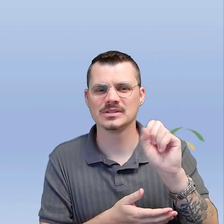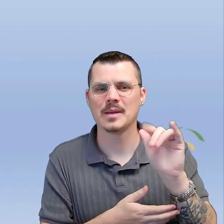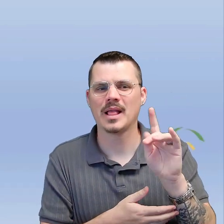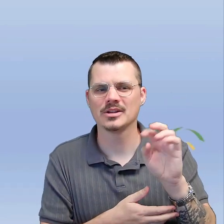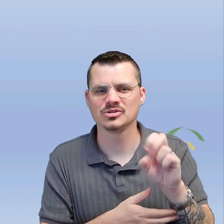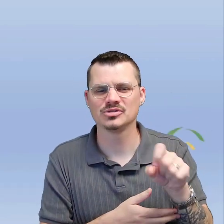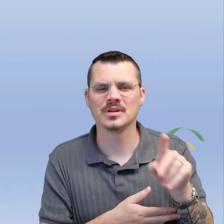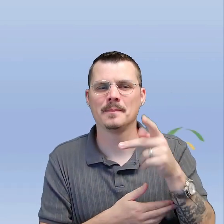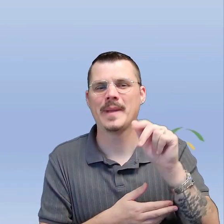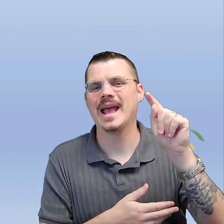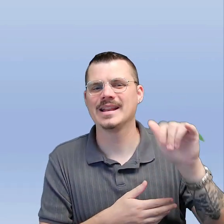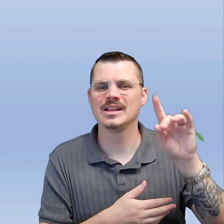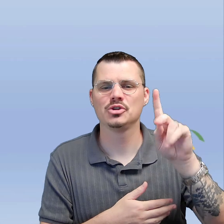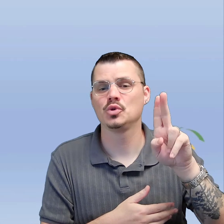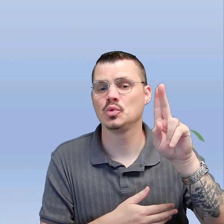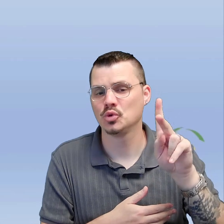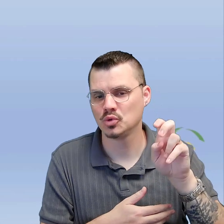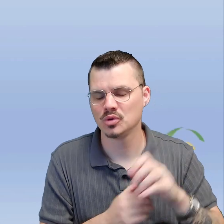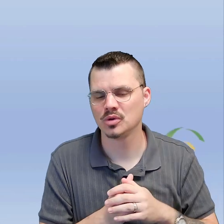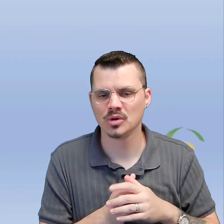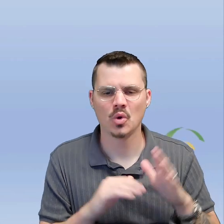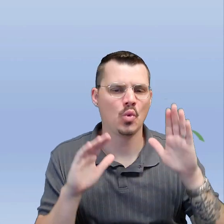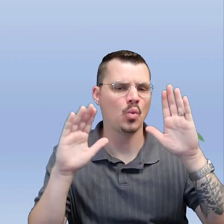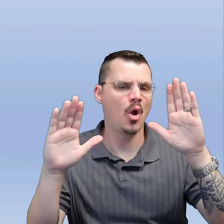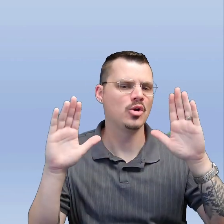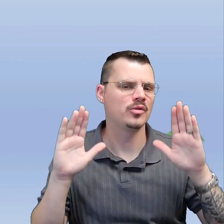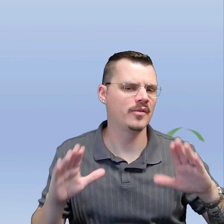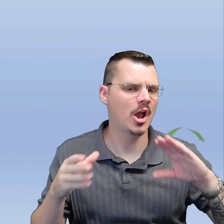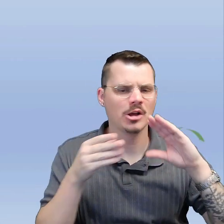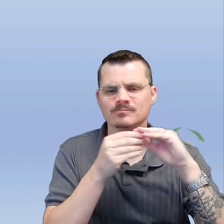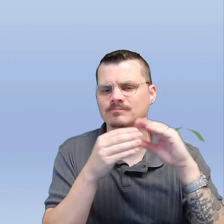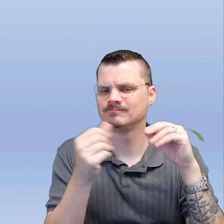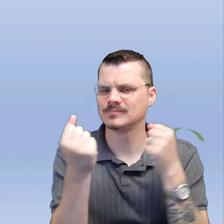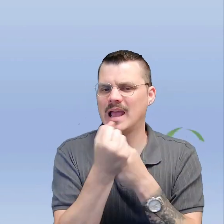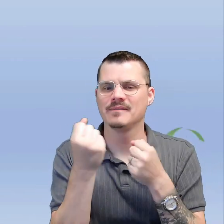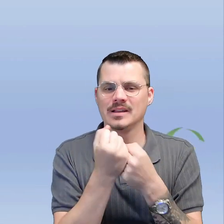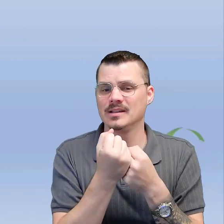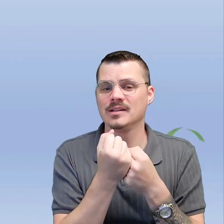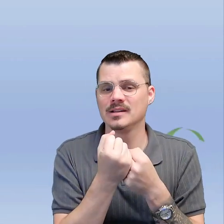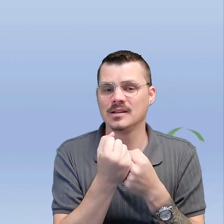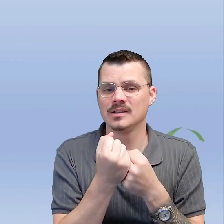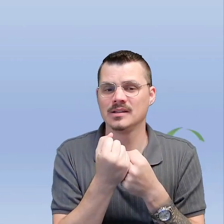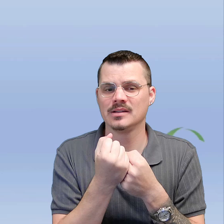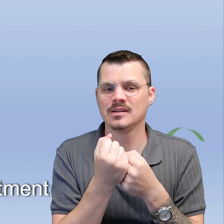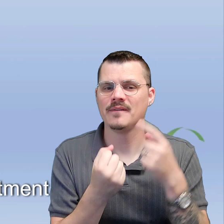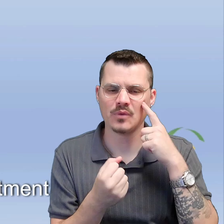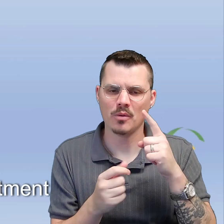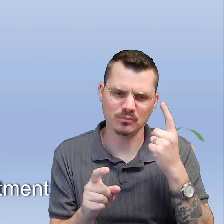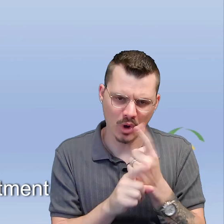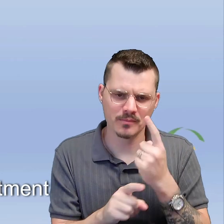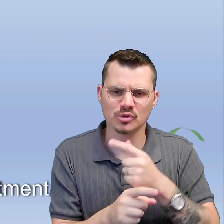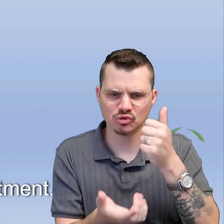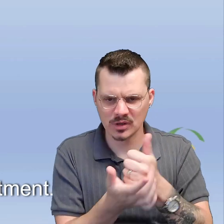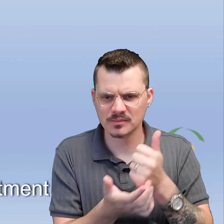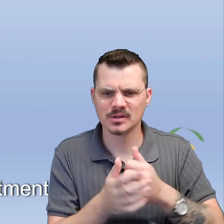right? Patty Duke, wonderful, outspoken advocate for proper